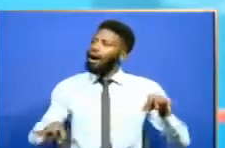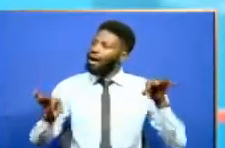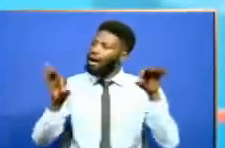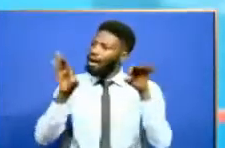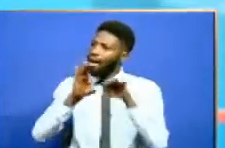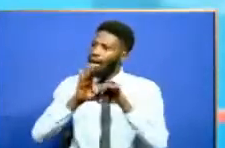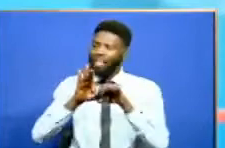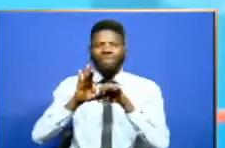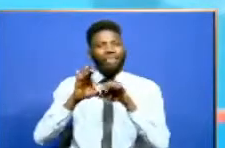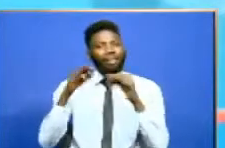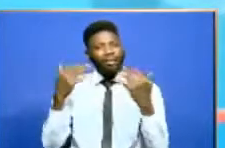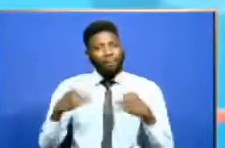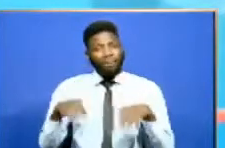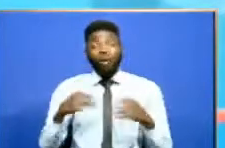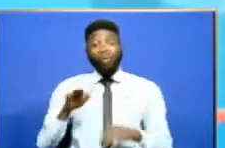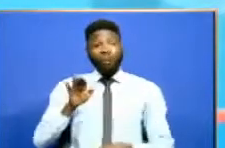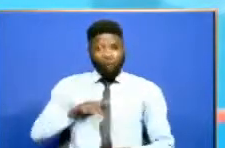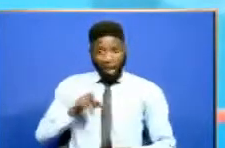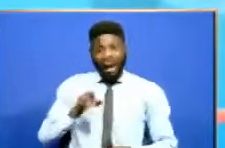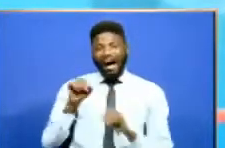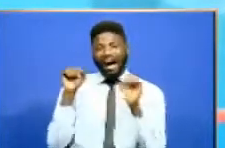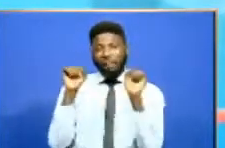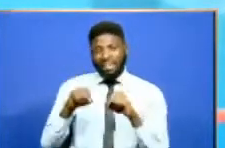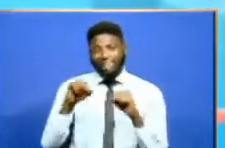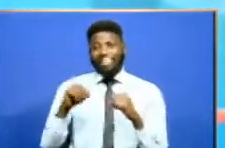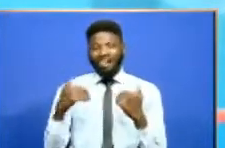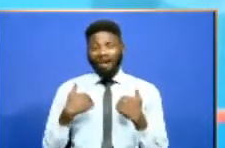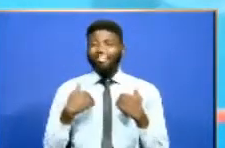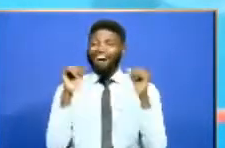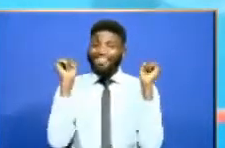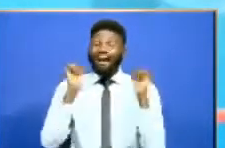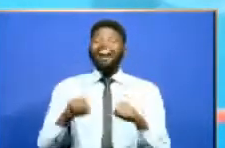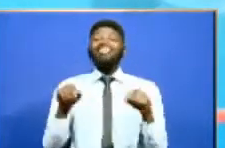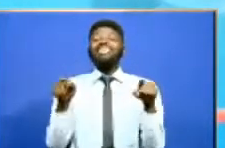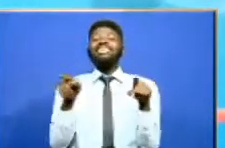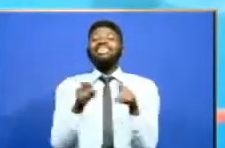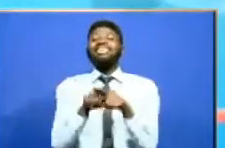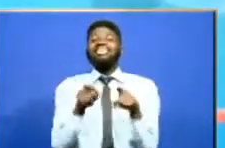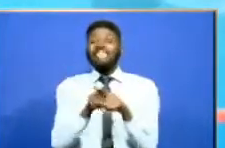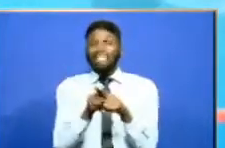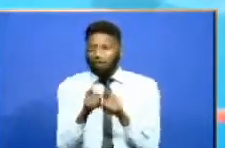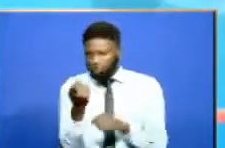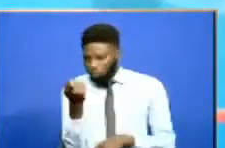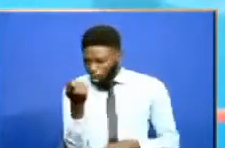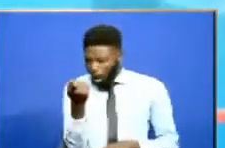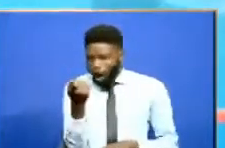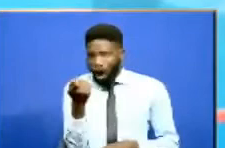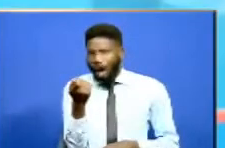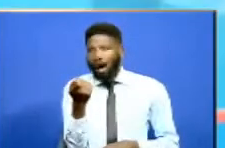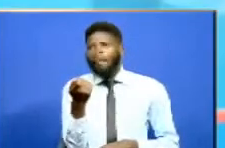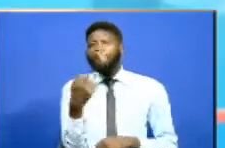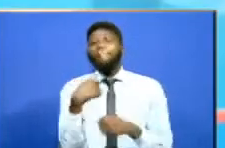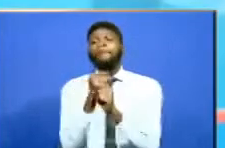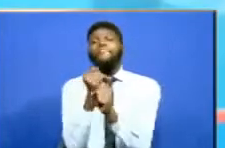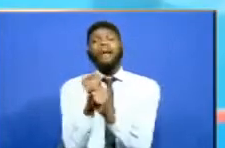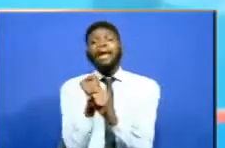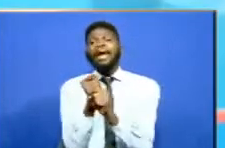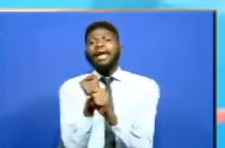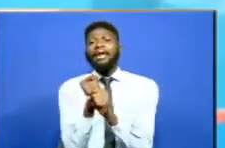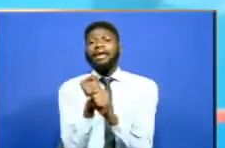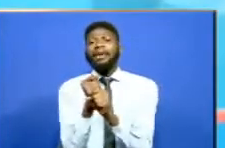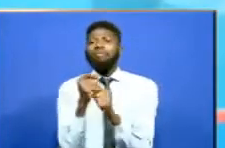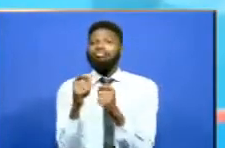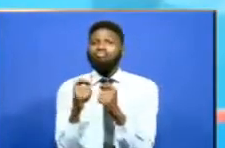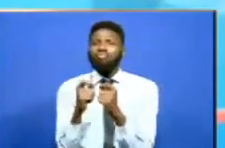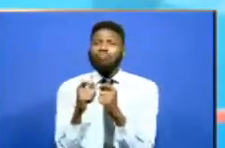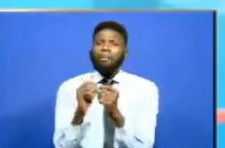woman has got ability to even multiply the very least that you can imagine. You can give a woman 100